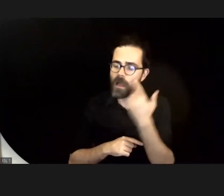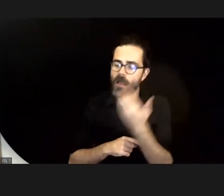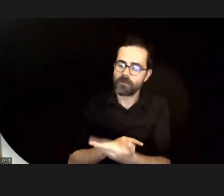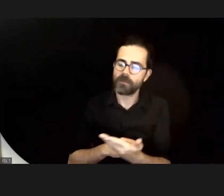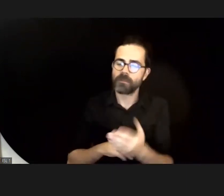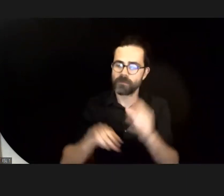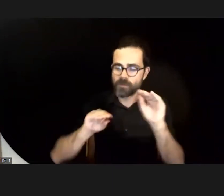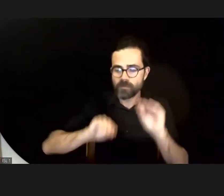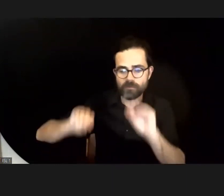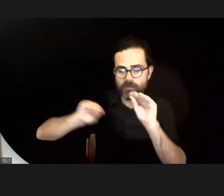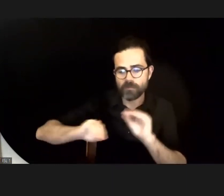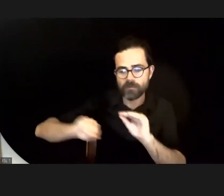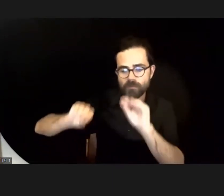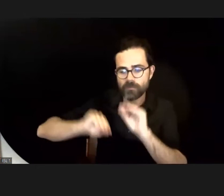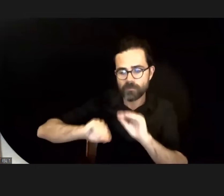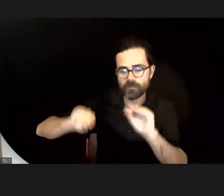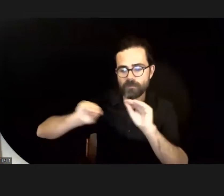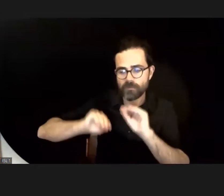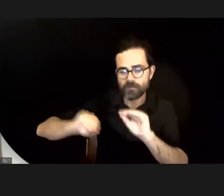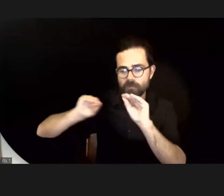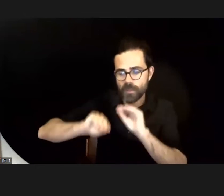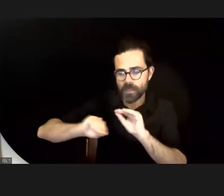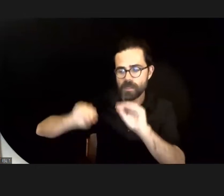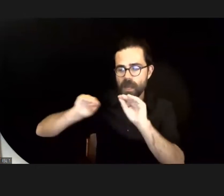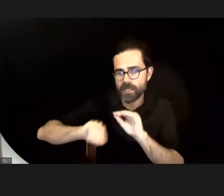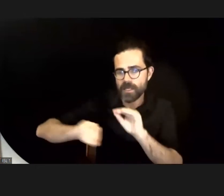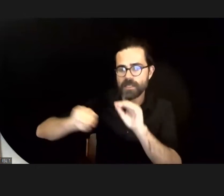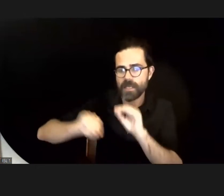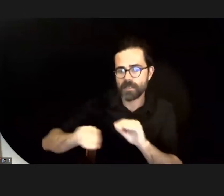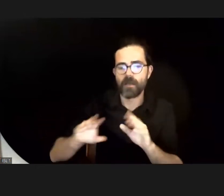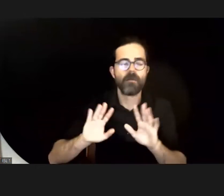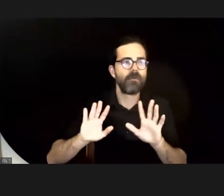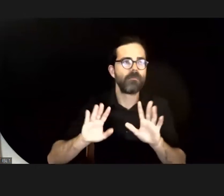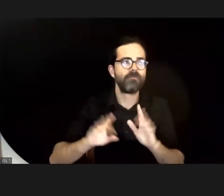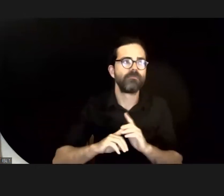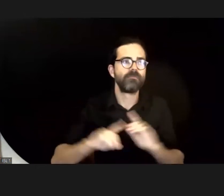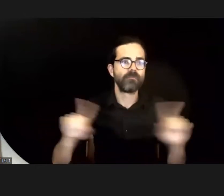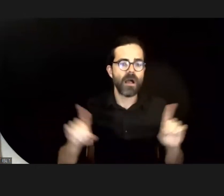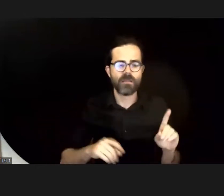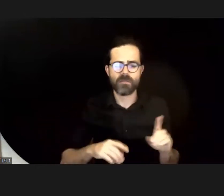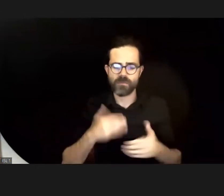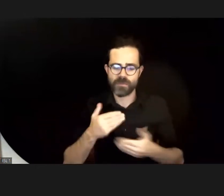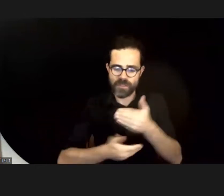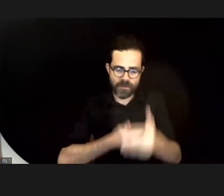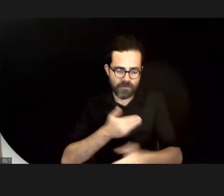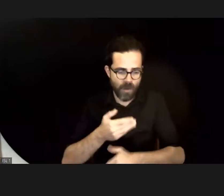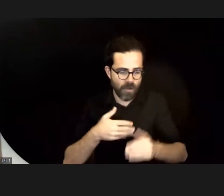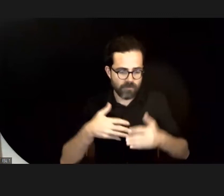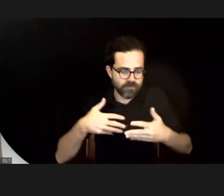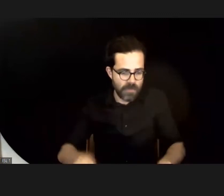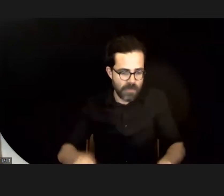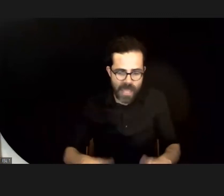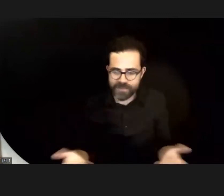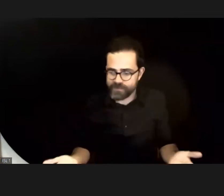But it's a never-ending process, because when it's in production, when it's available to people,